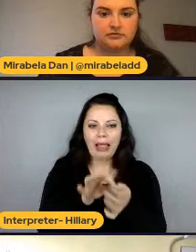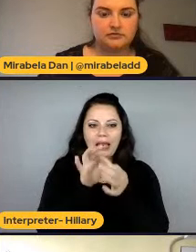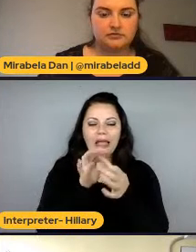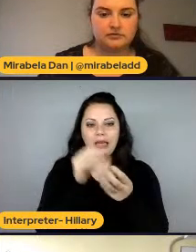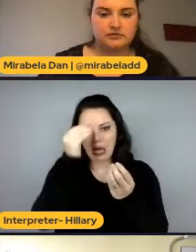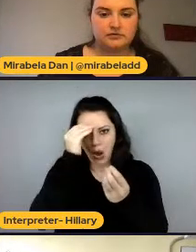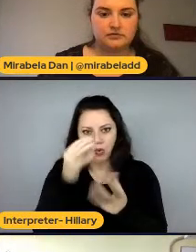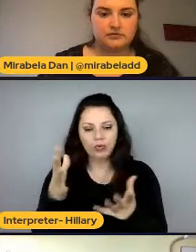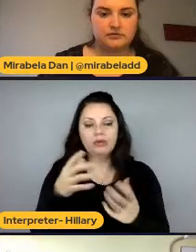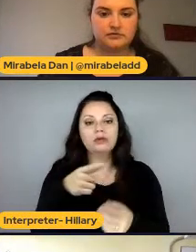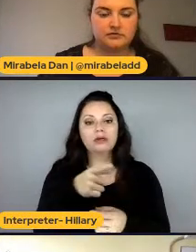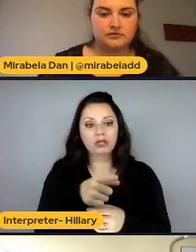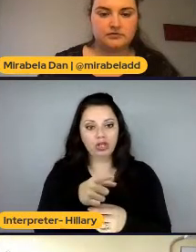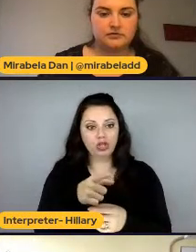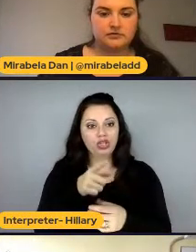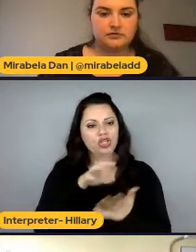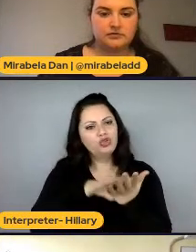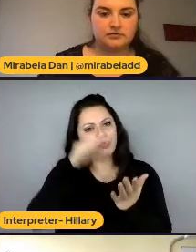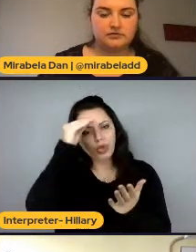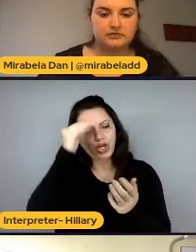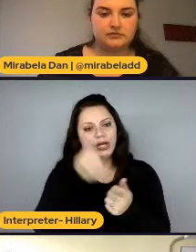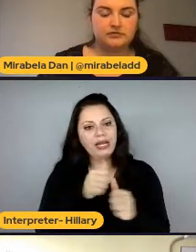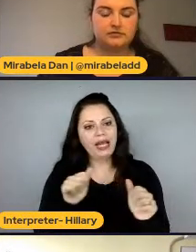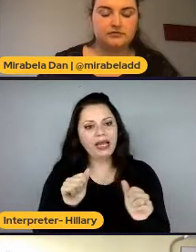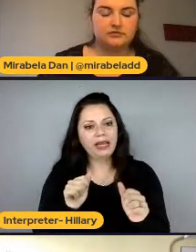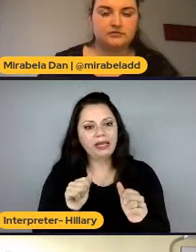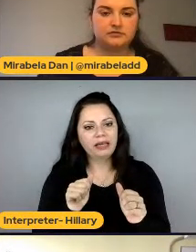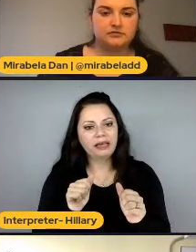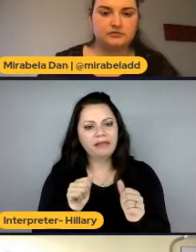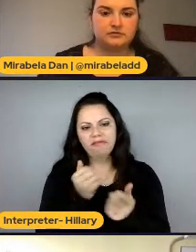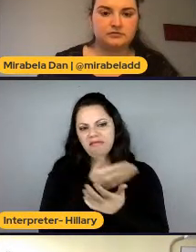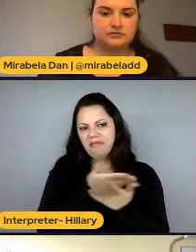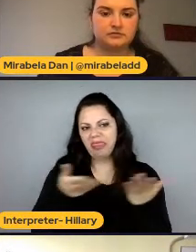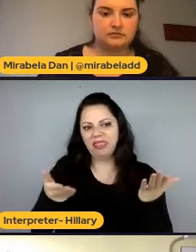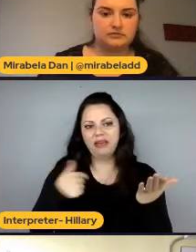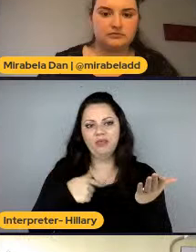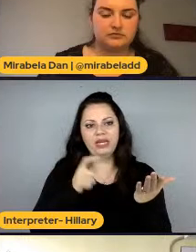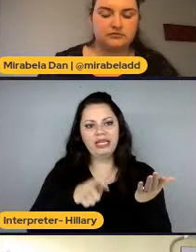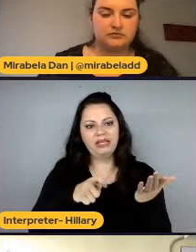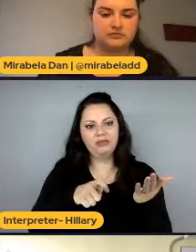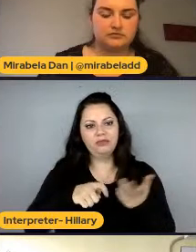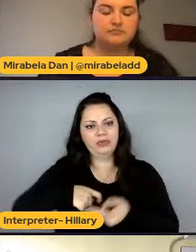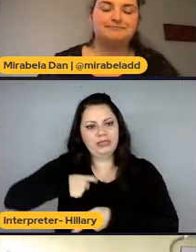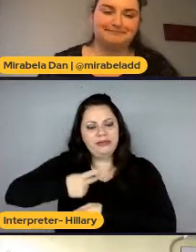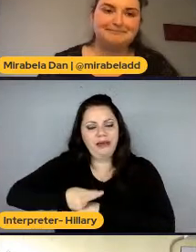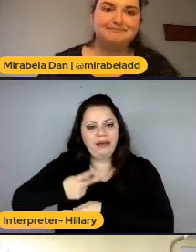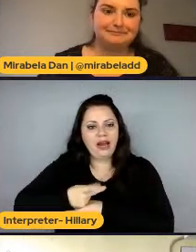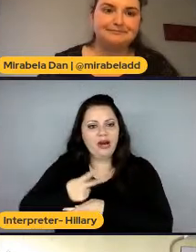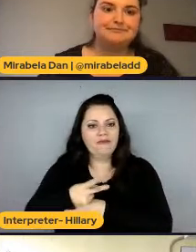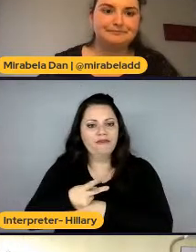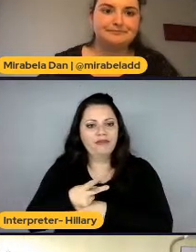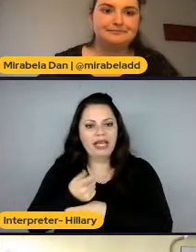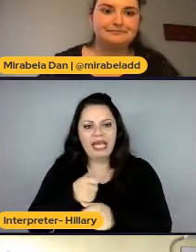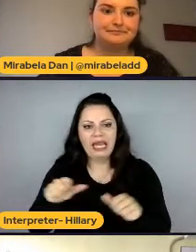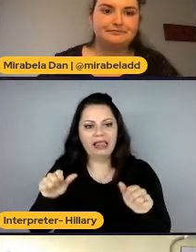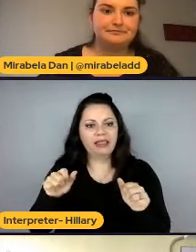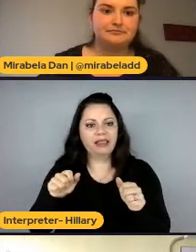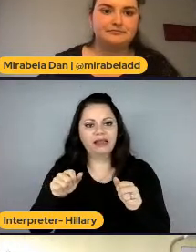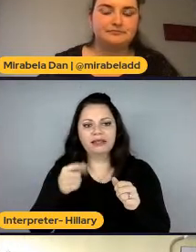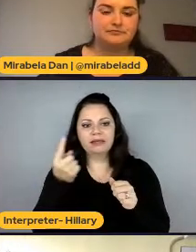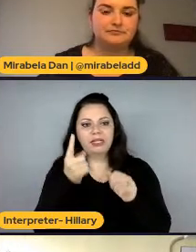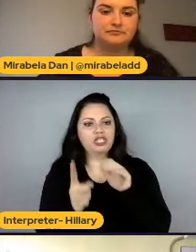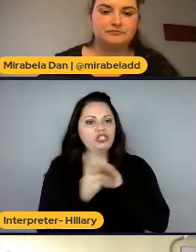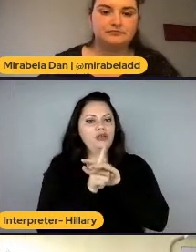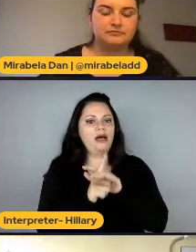you learn about any gotchas or any such things that we need to take care of, or anything which stood out more